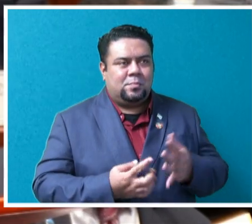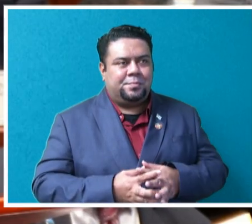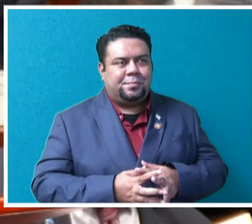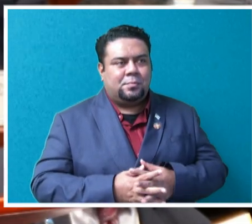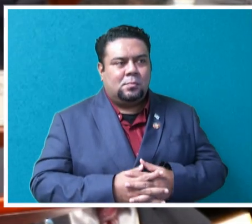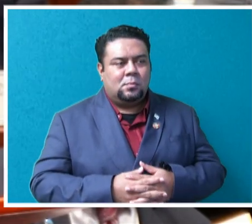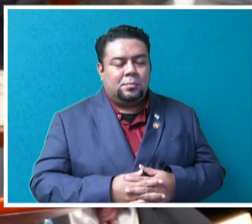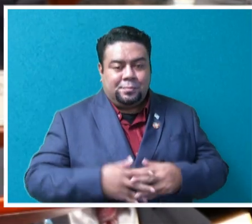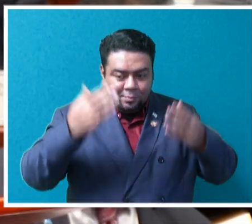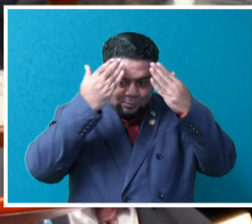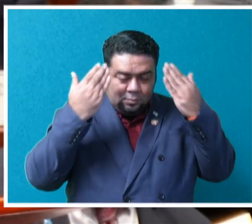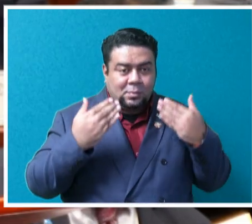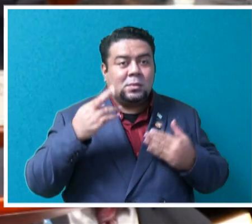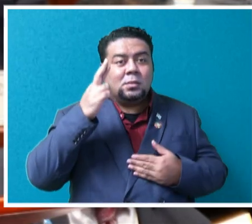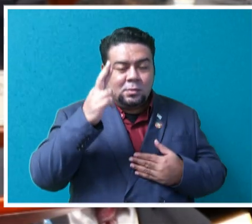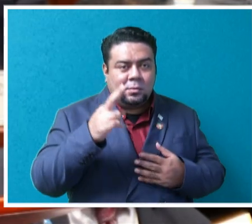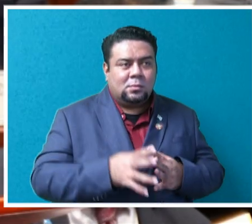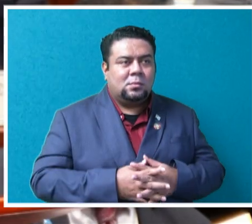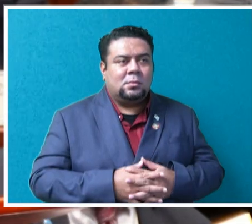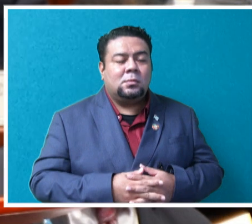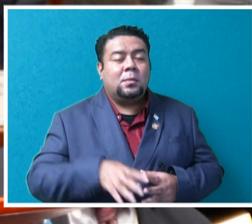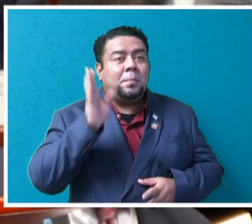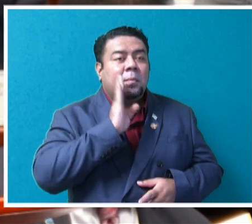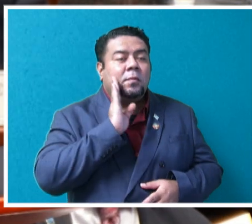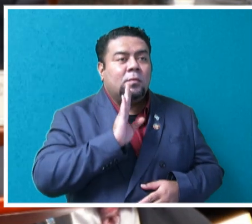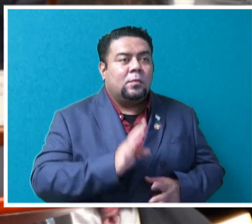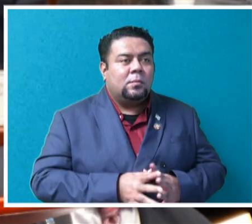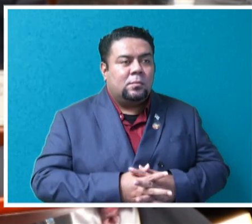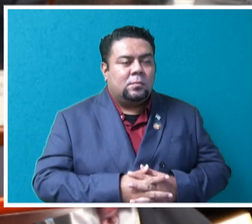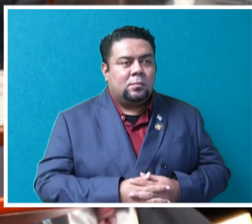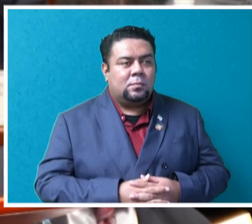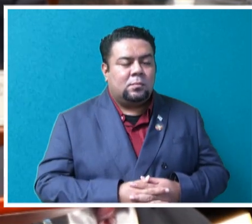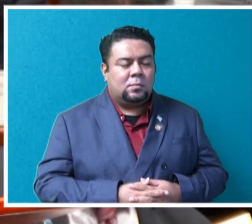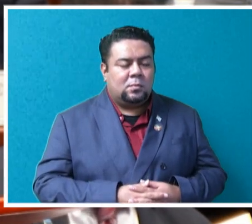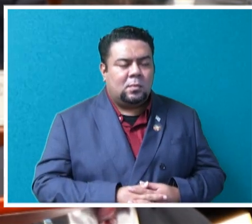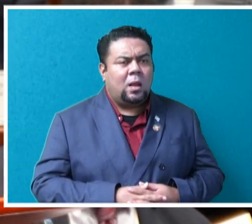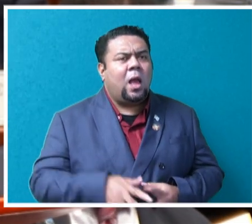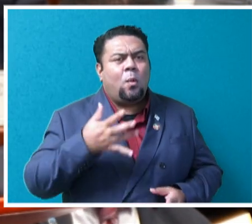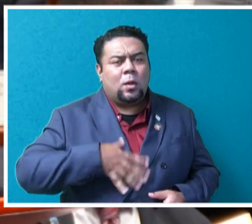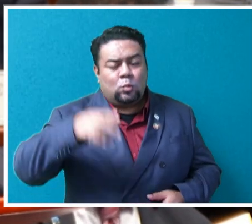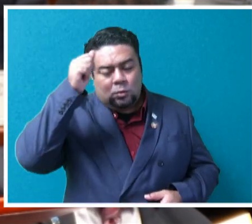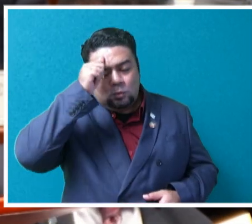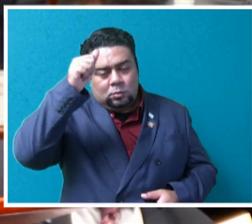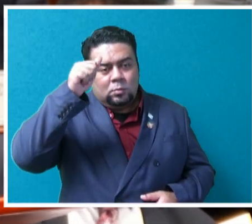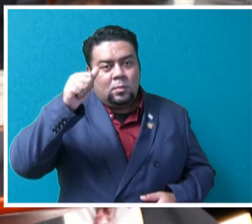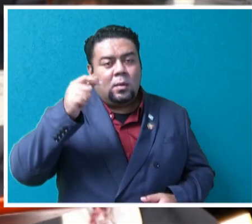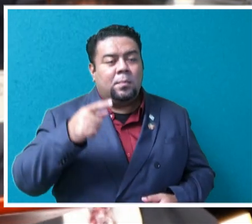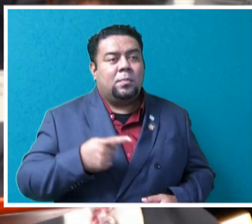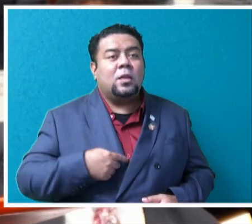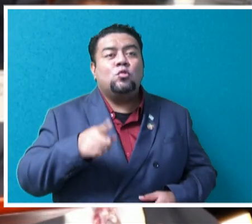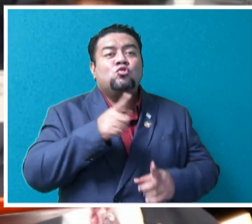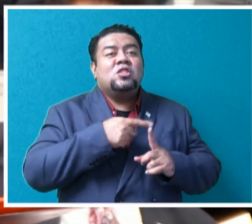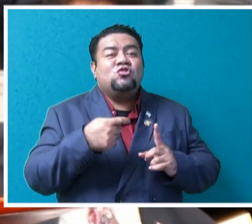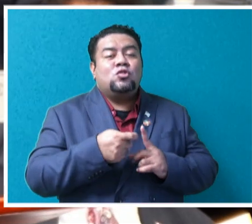Mr. Speaker, sir, before I commence, I wish to firstly acknowledge the traditional owner of this